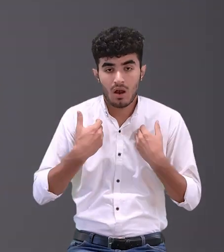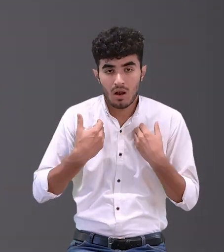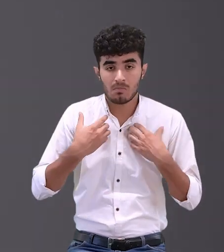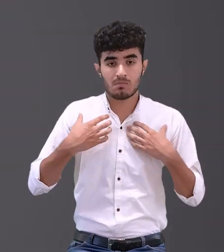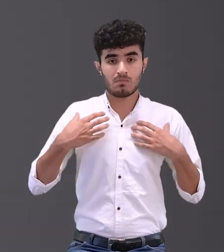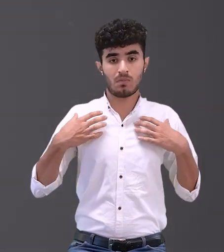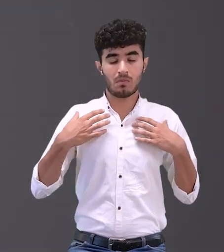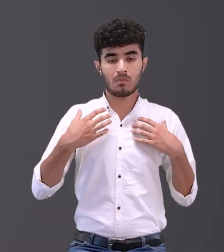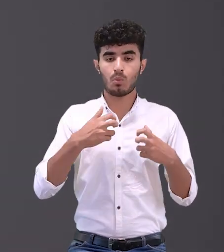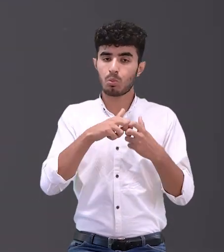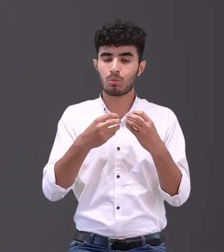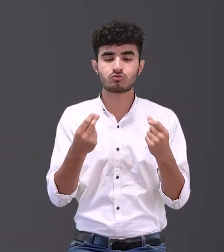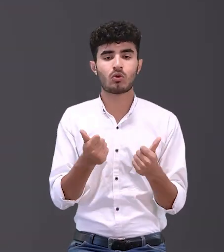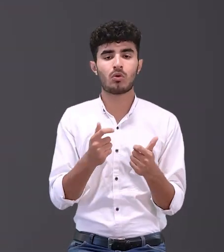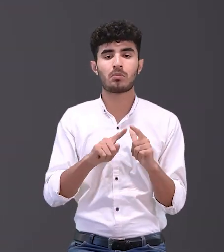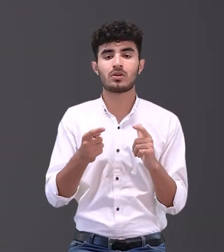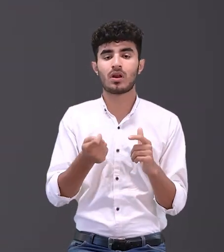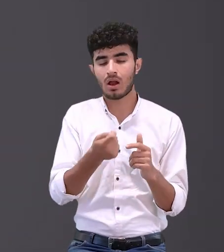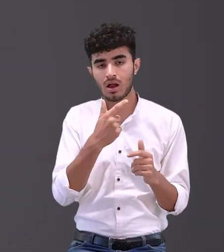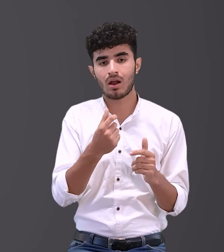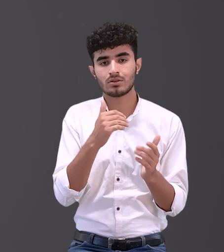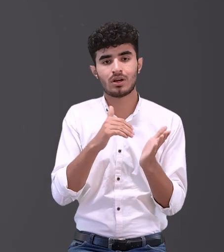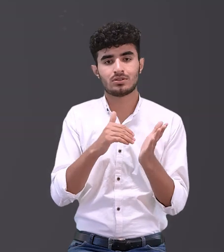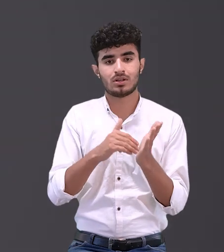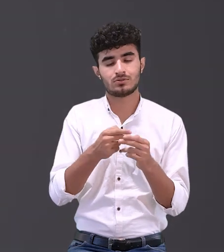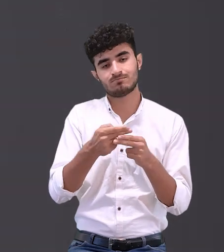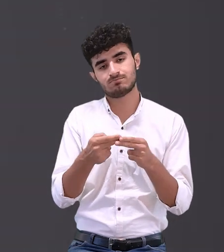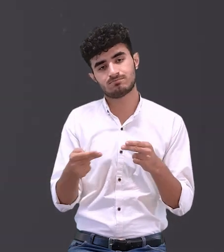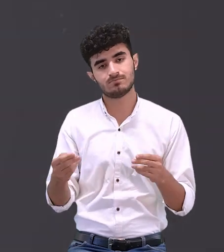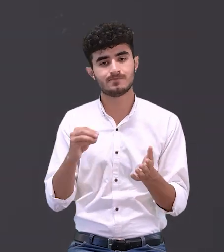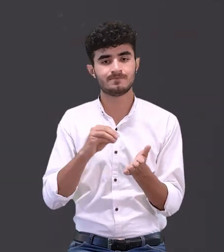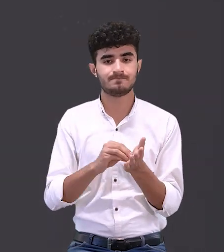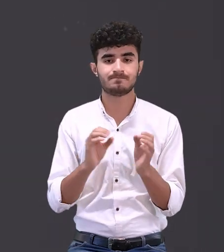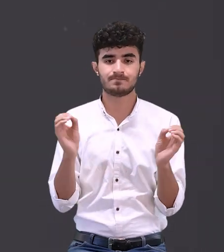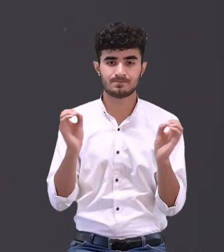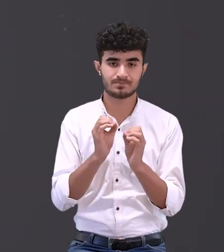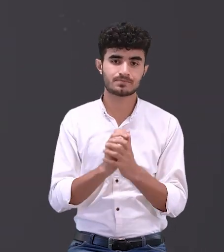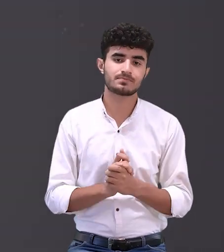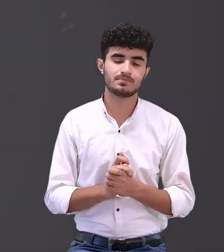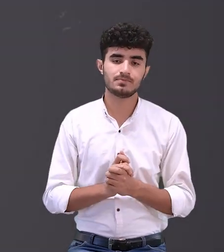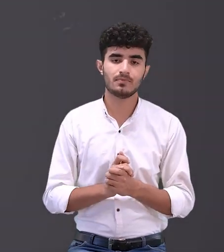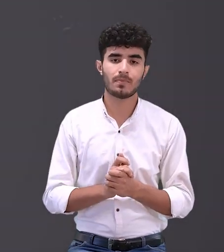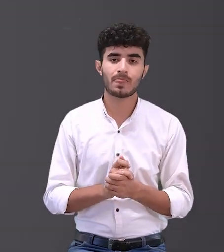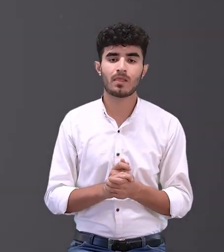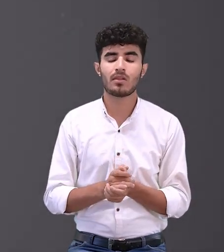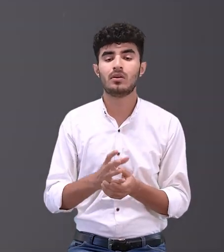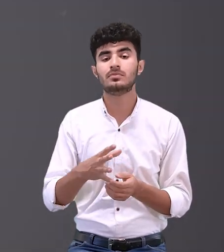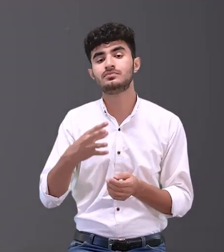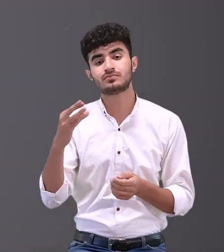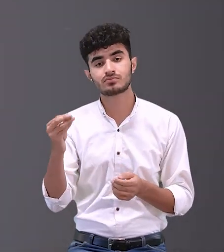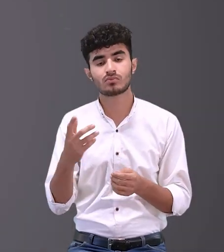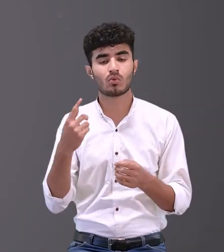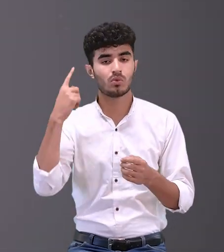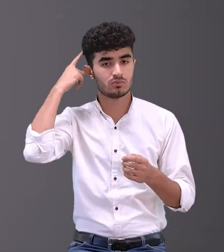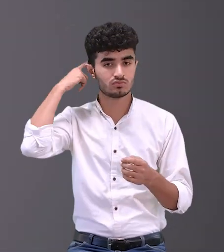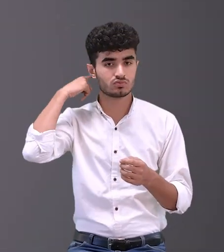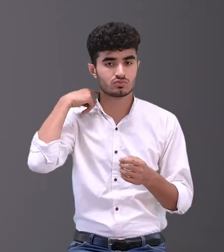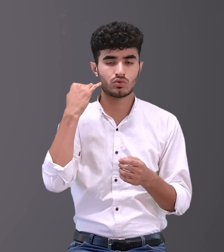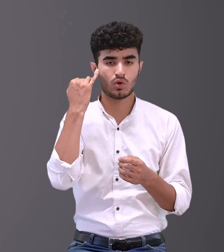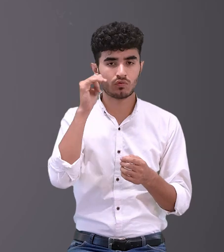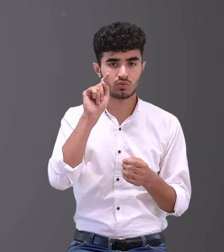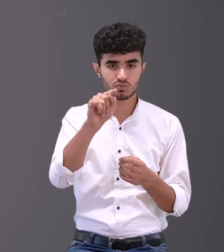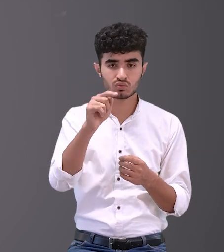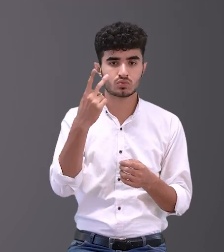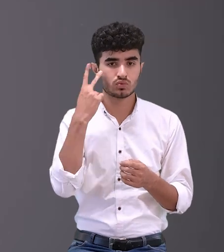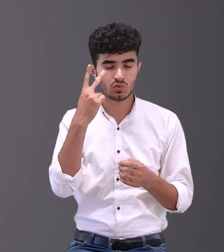need to. Another problem of a technique is you changing the curvature of the